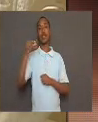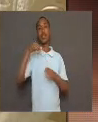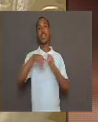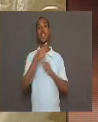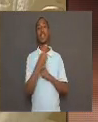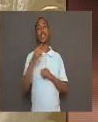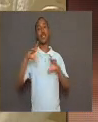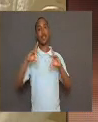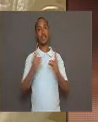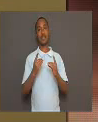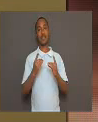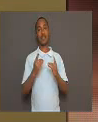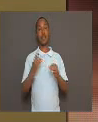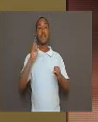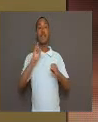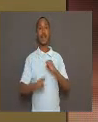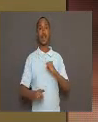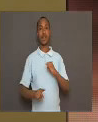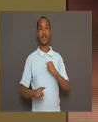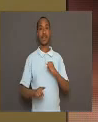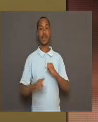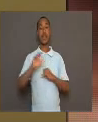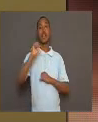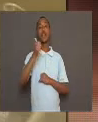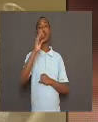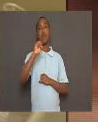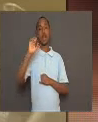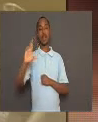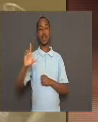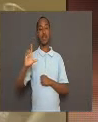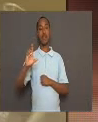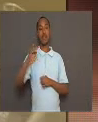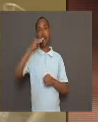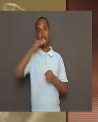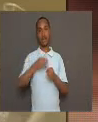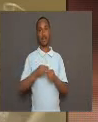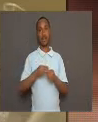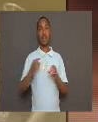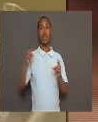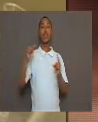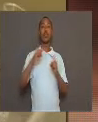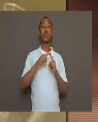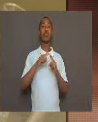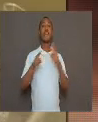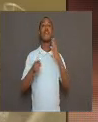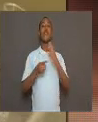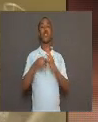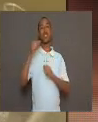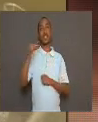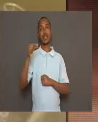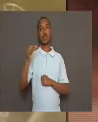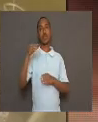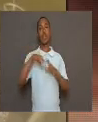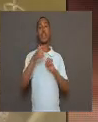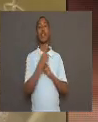set. And finally, 10 milliliters of benzene to the fourth test tube